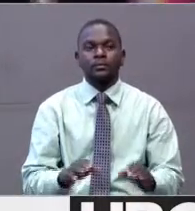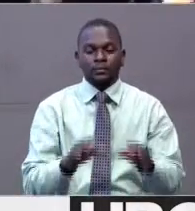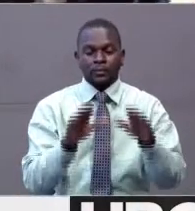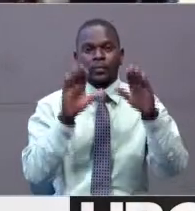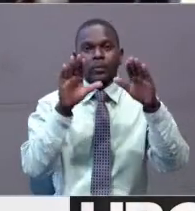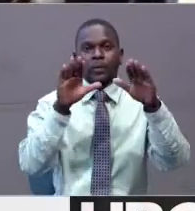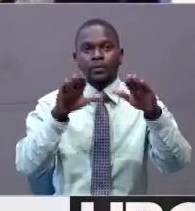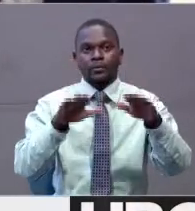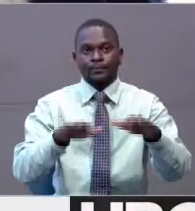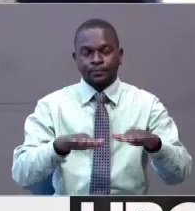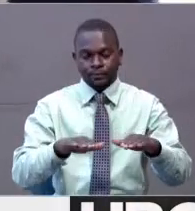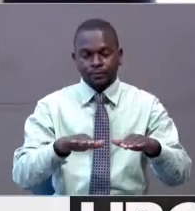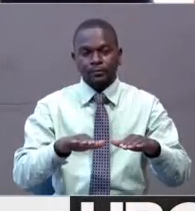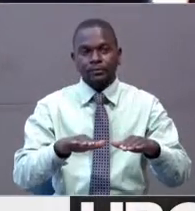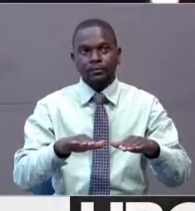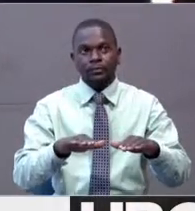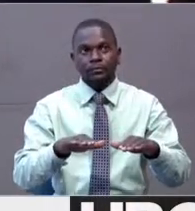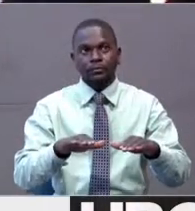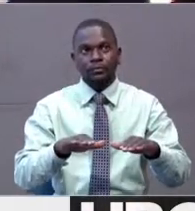As a big blessing for